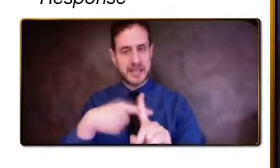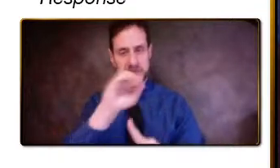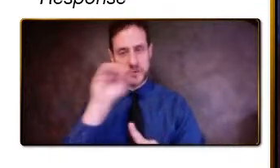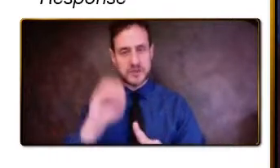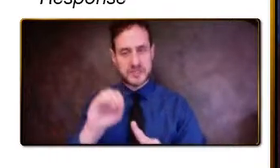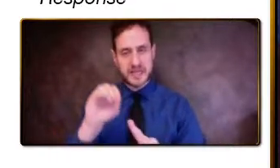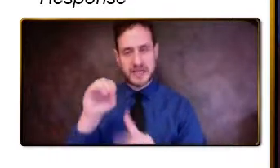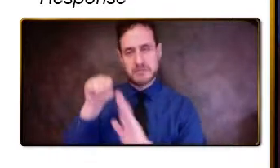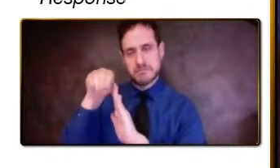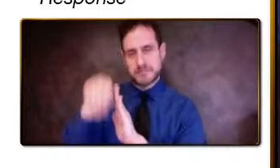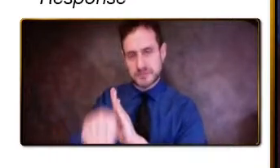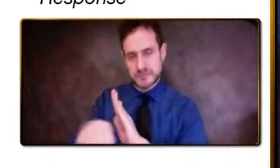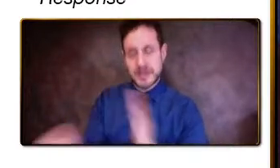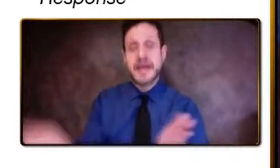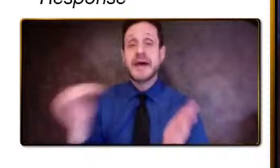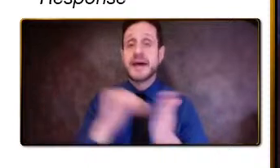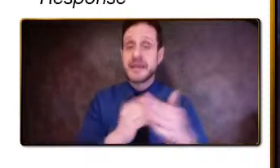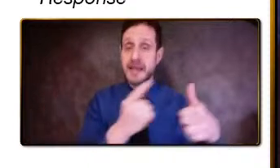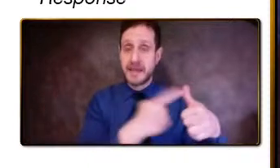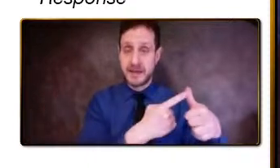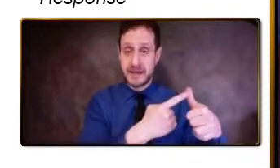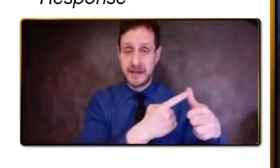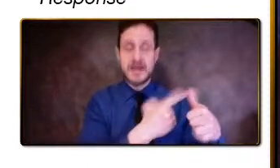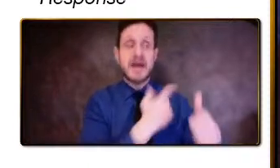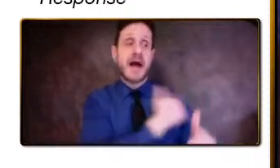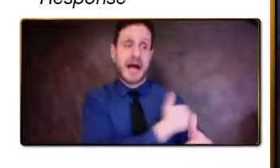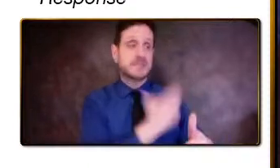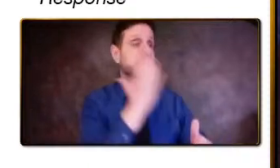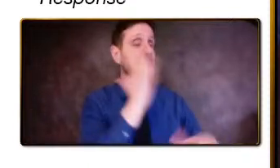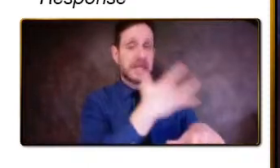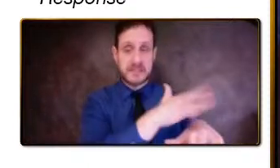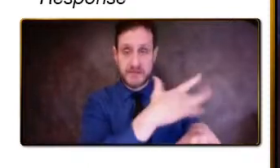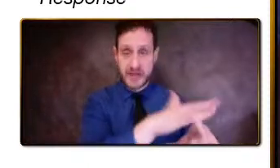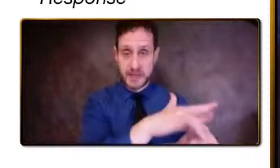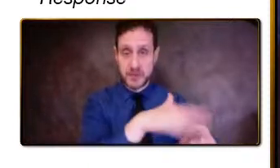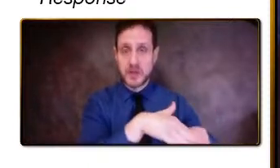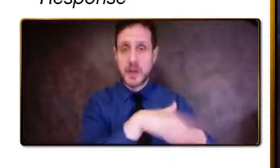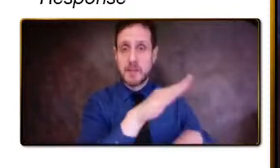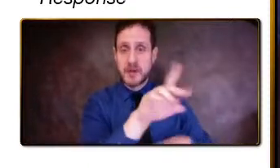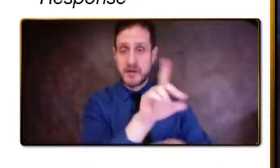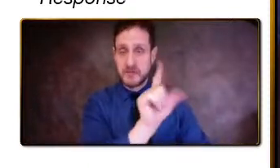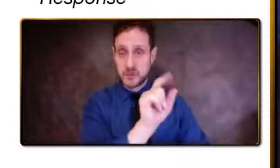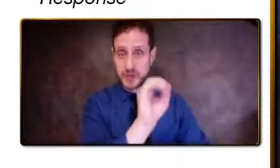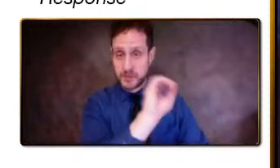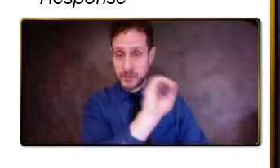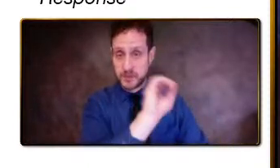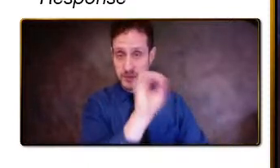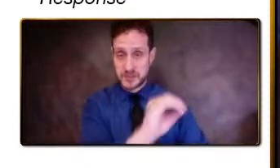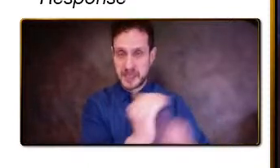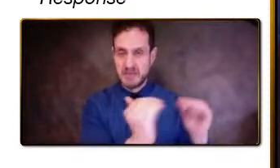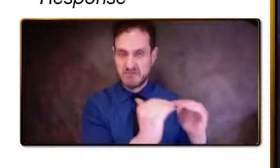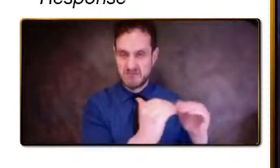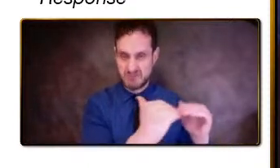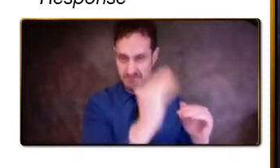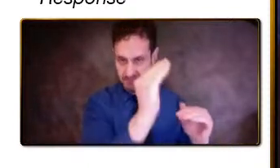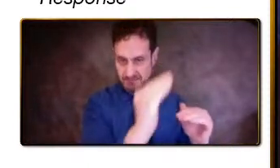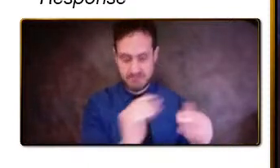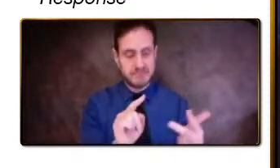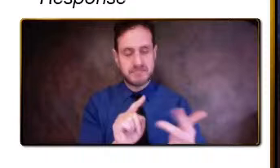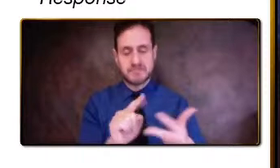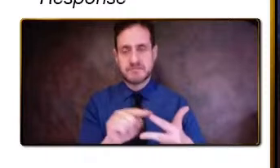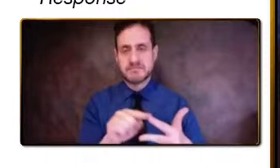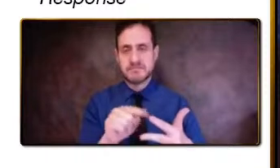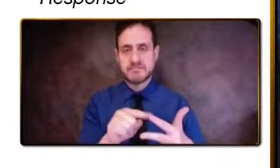repeat the 3 metrics: sustained hospital capacity at or greater than 20%, a steady or decreasing number of